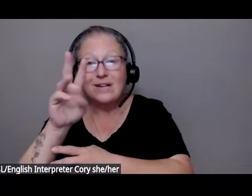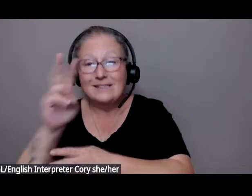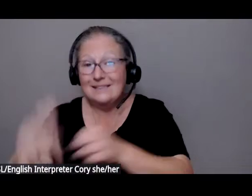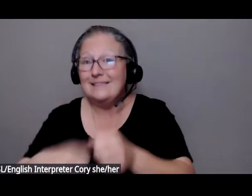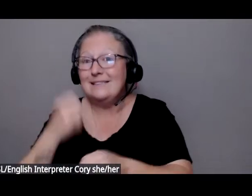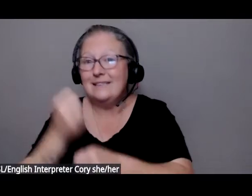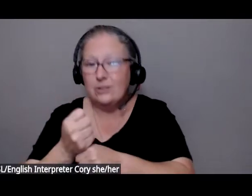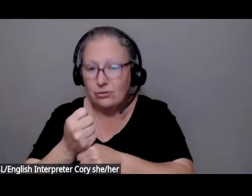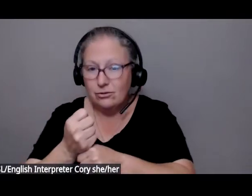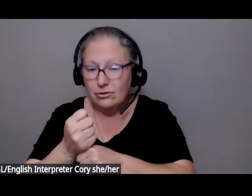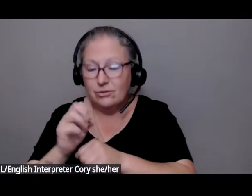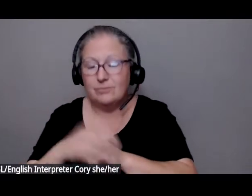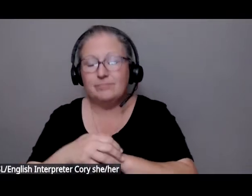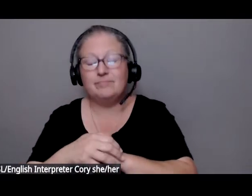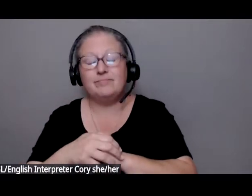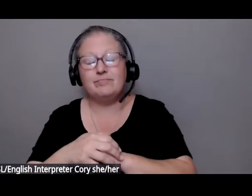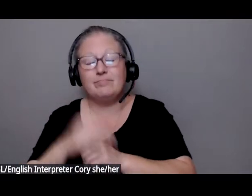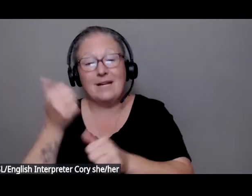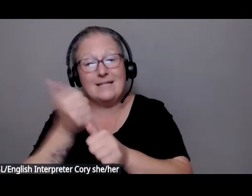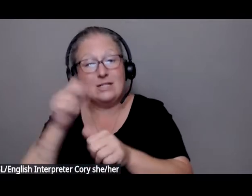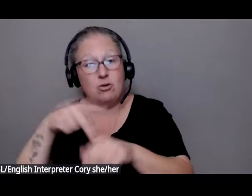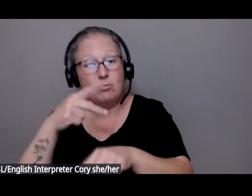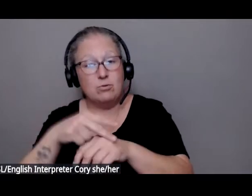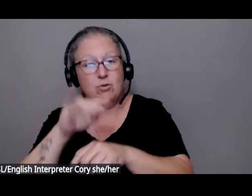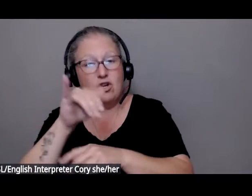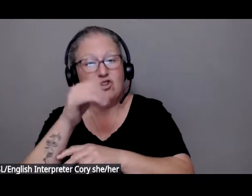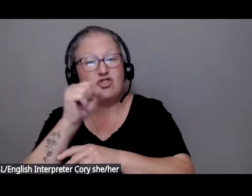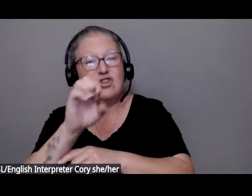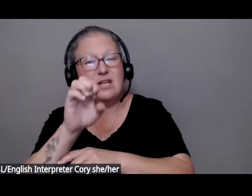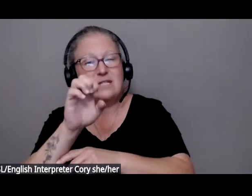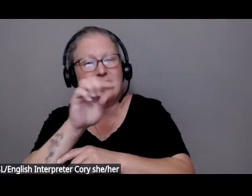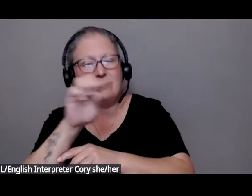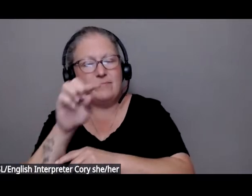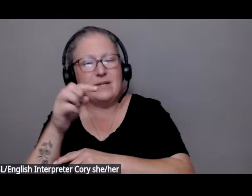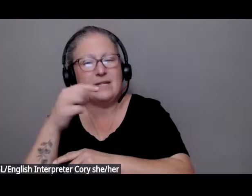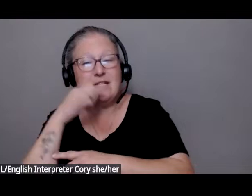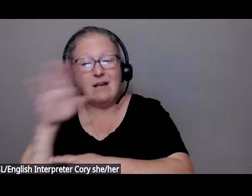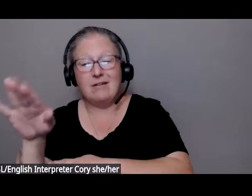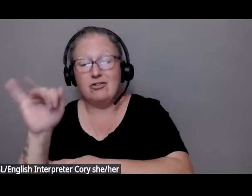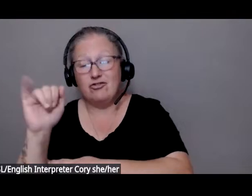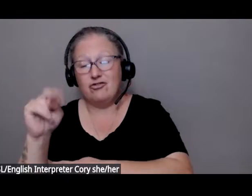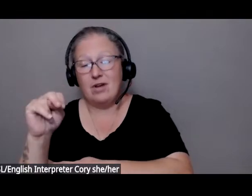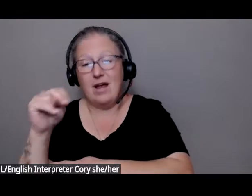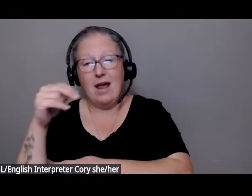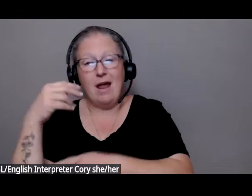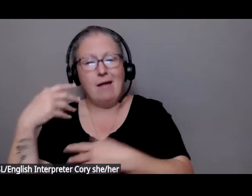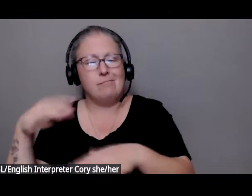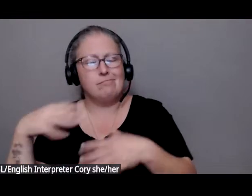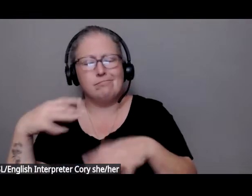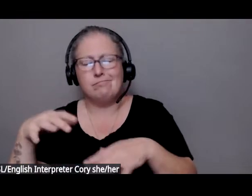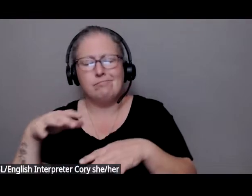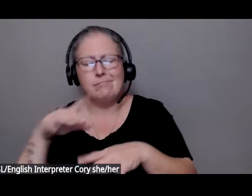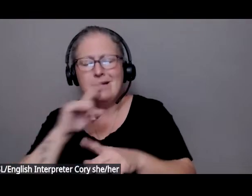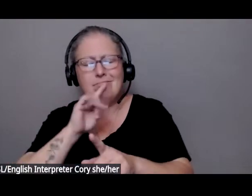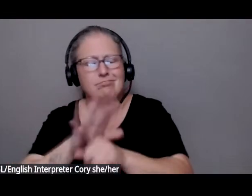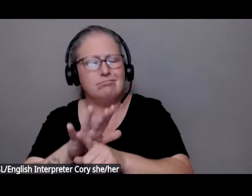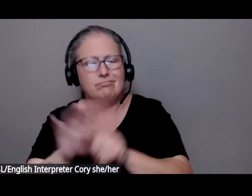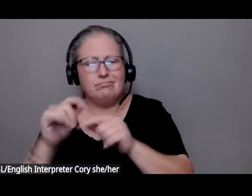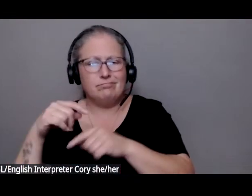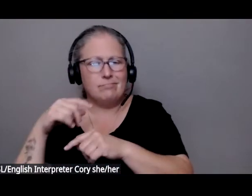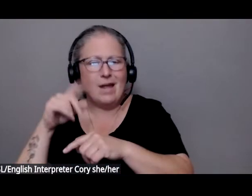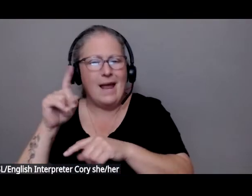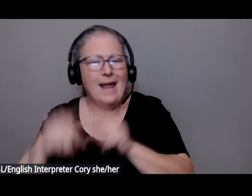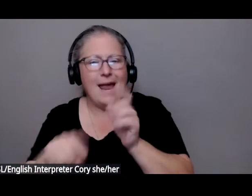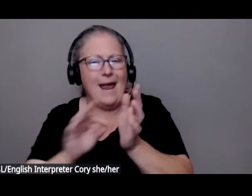years. Assistant Principal Jesse Boyes said, "Jan's dedication goes well beyond words. It can't even be counted